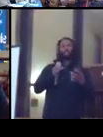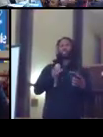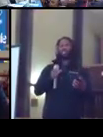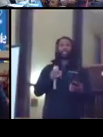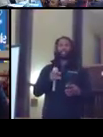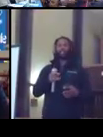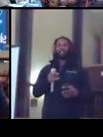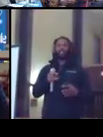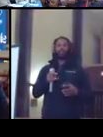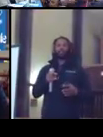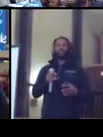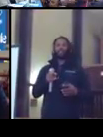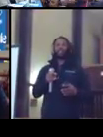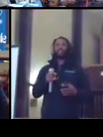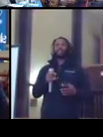Highway, playing chess.